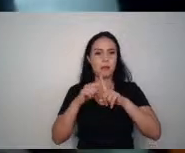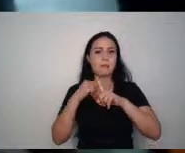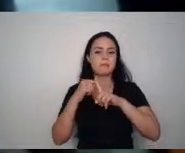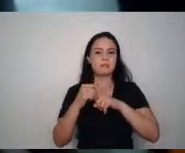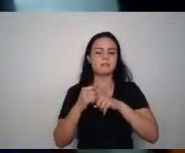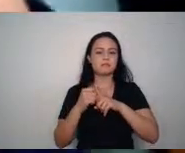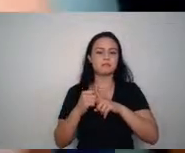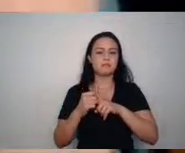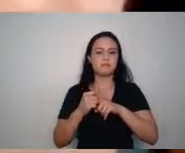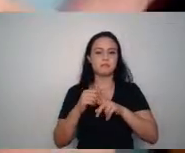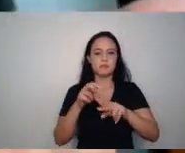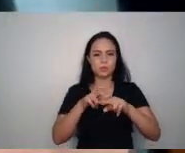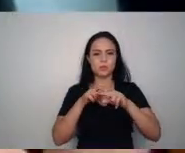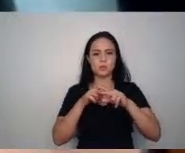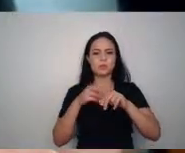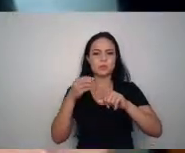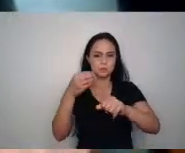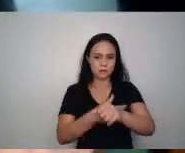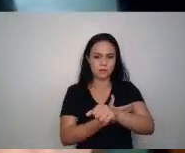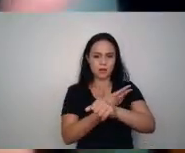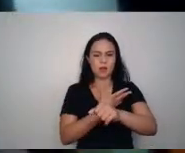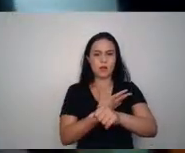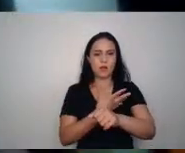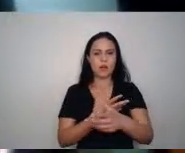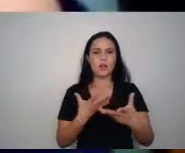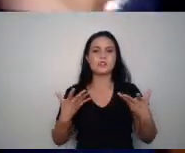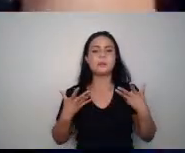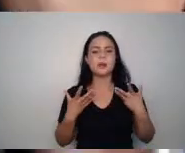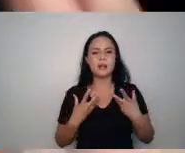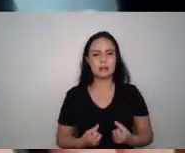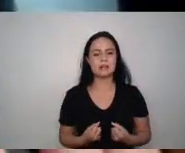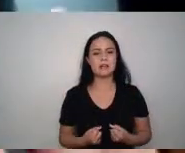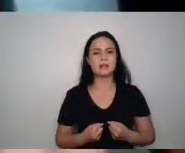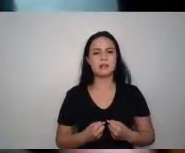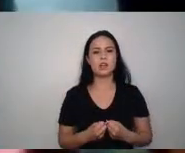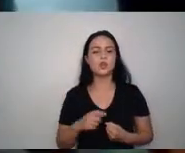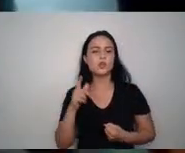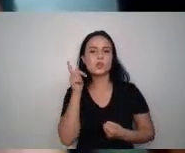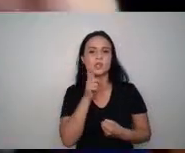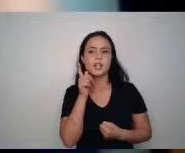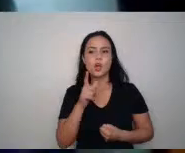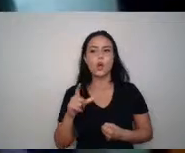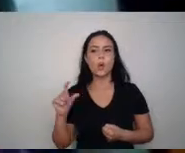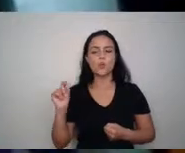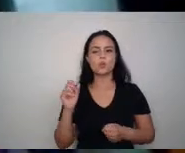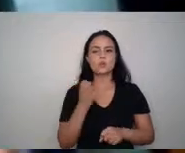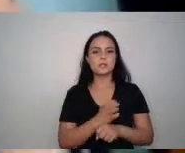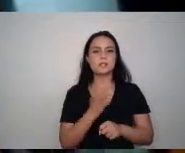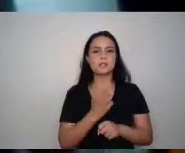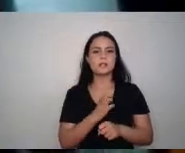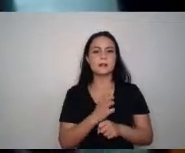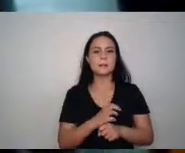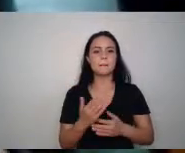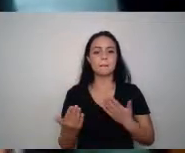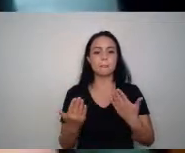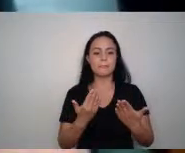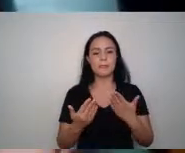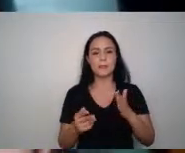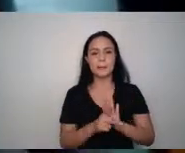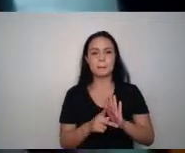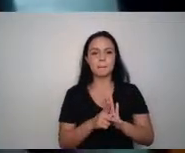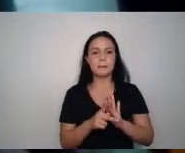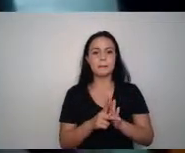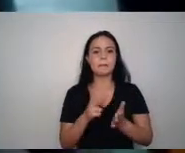if you work more. And it's basically a spiral of overloading of work to get another task, and